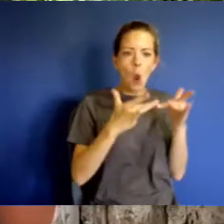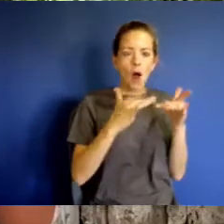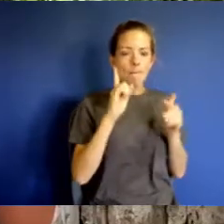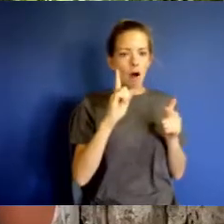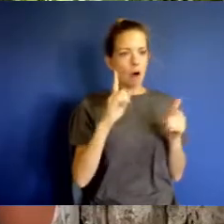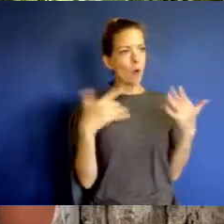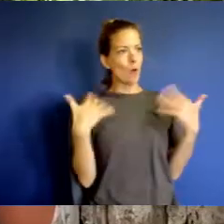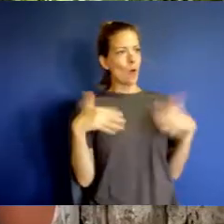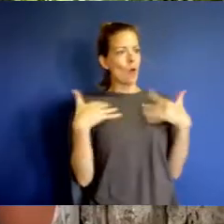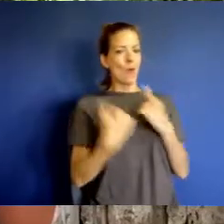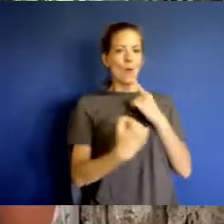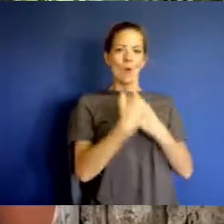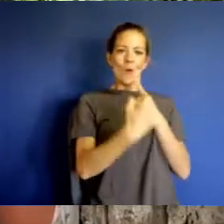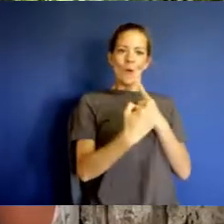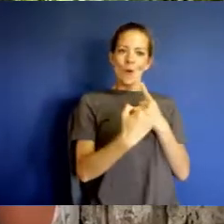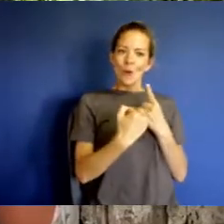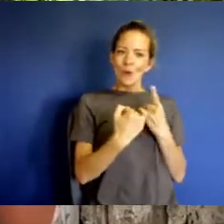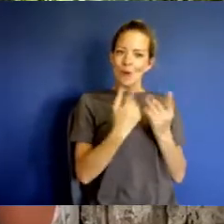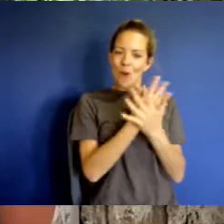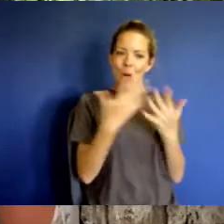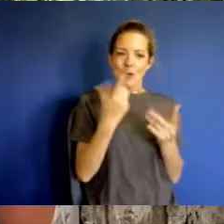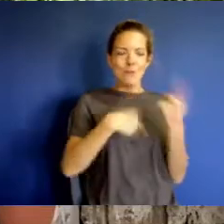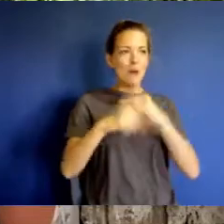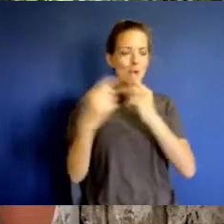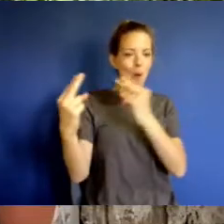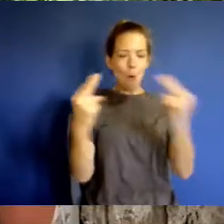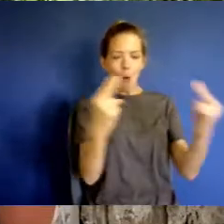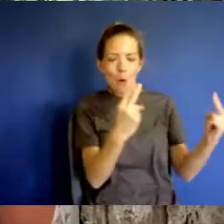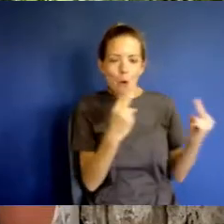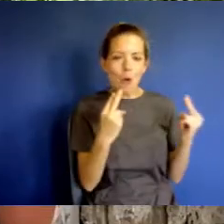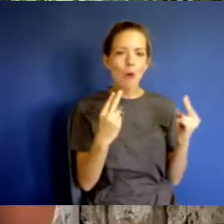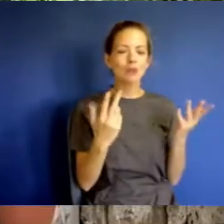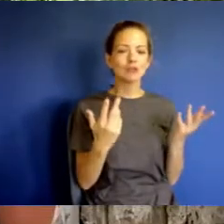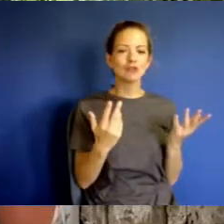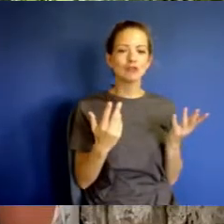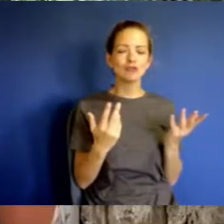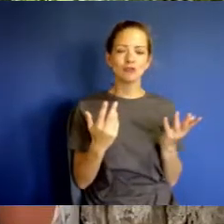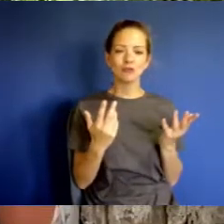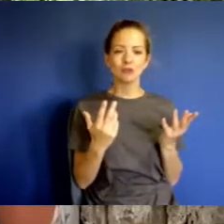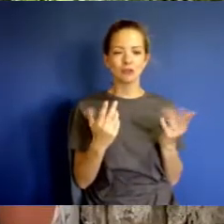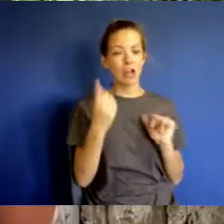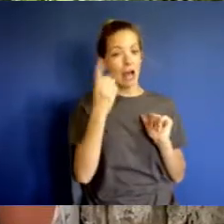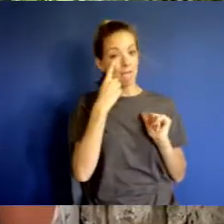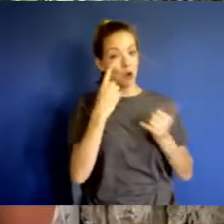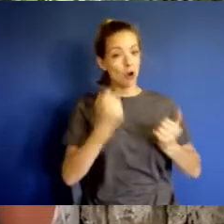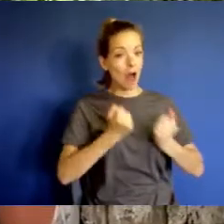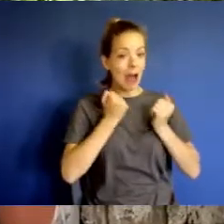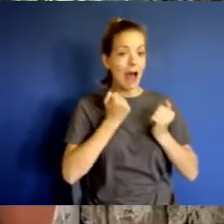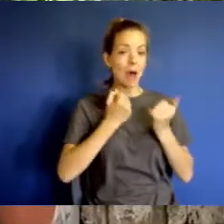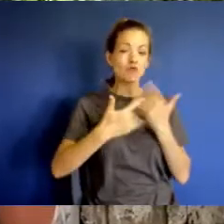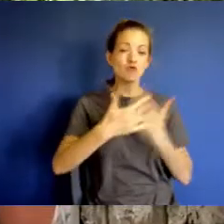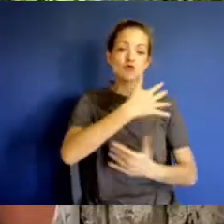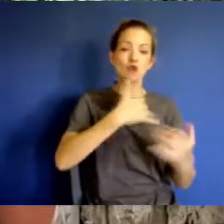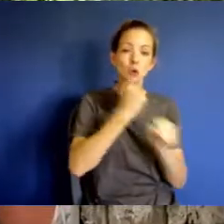has managed to reach so many more people. And if you've been checking out our social media channels and things, you'll see some of the